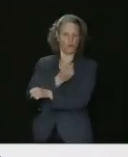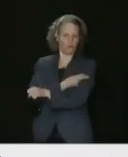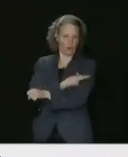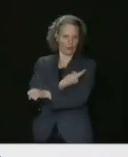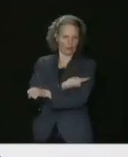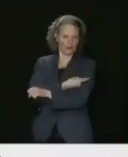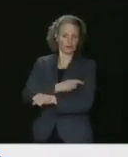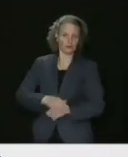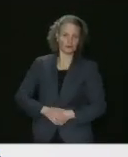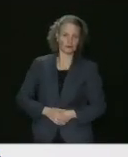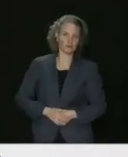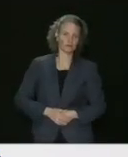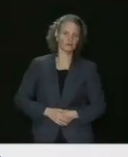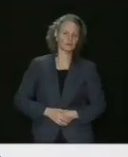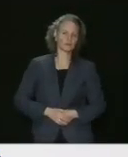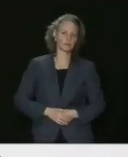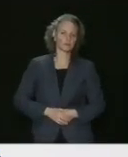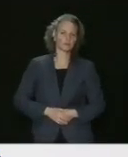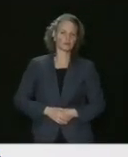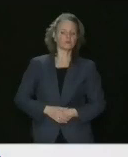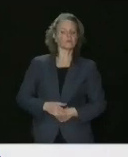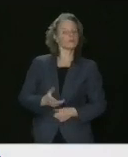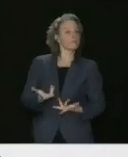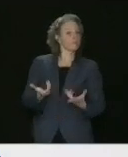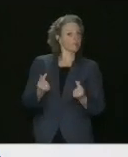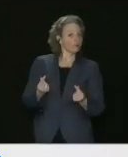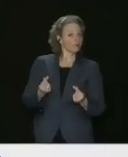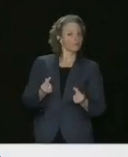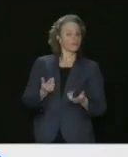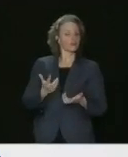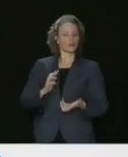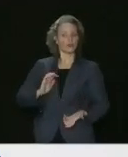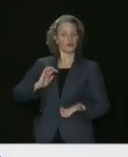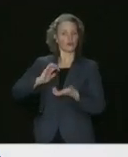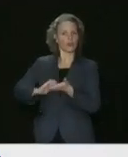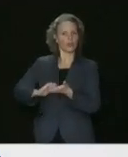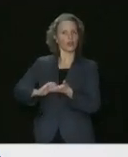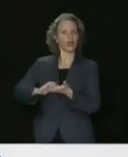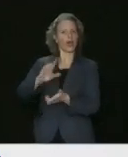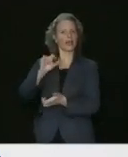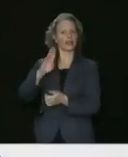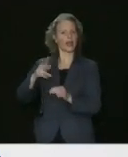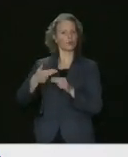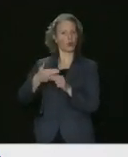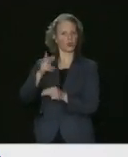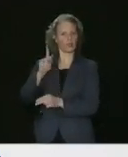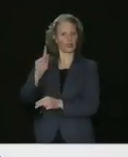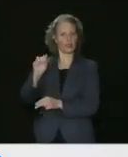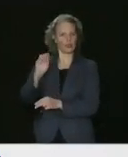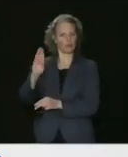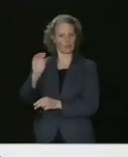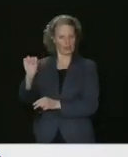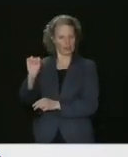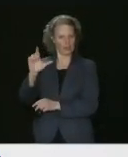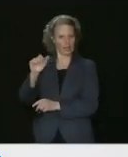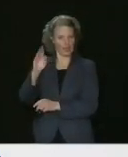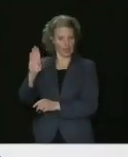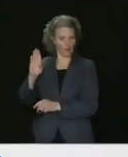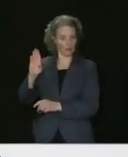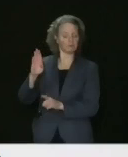Canada. We're working in partnership with labs,